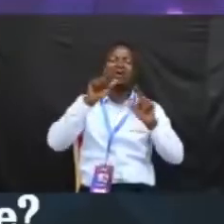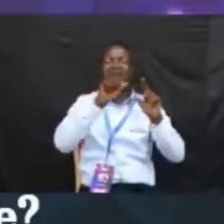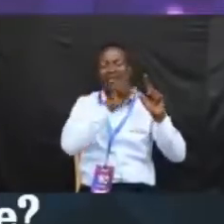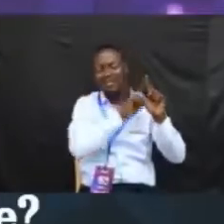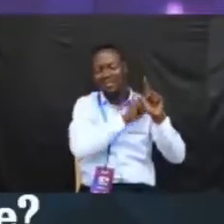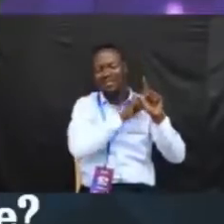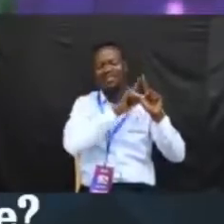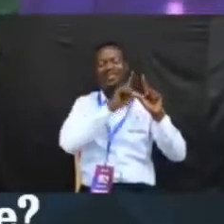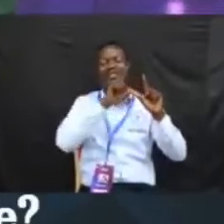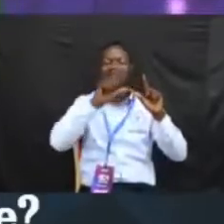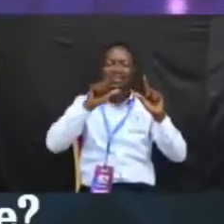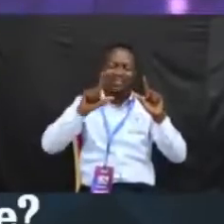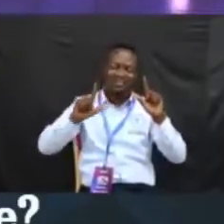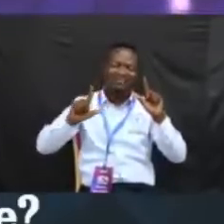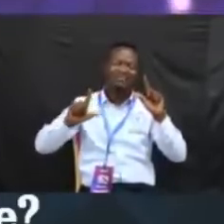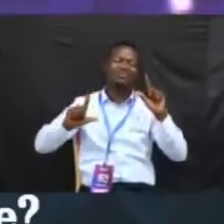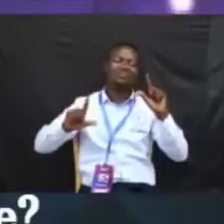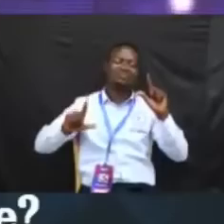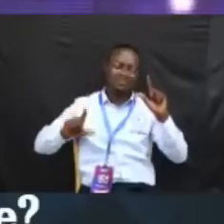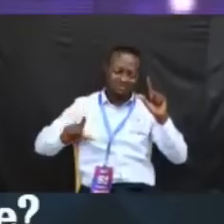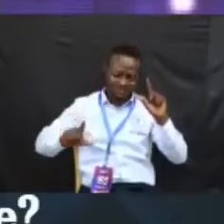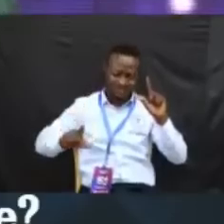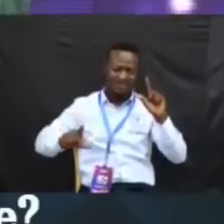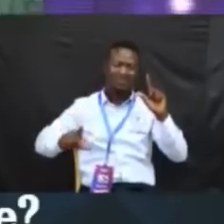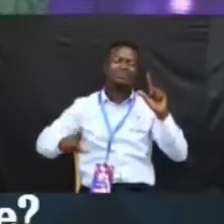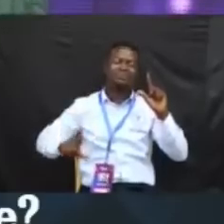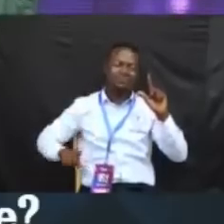Here are in